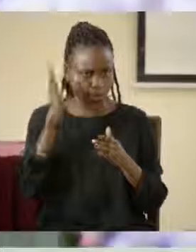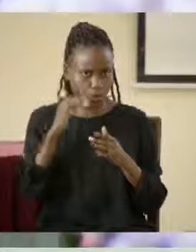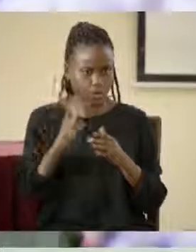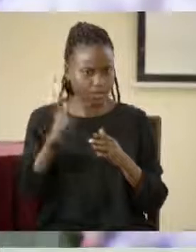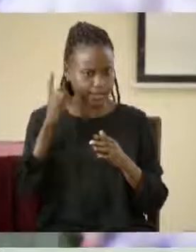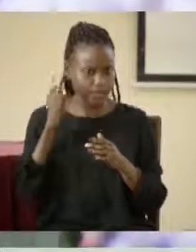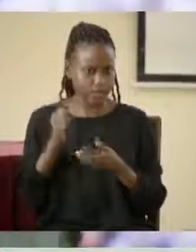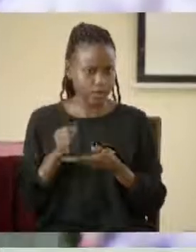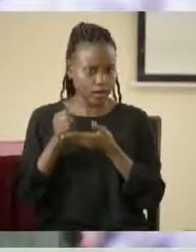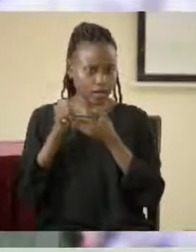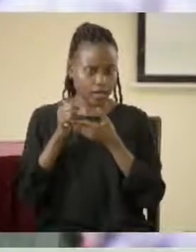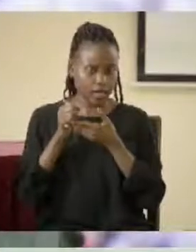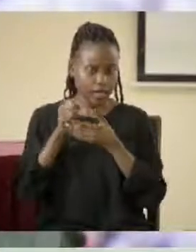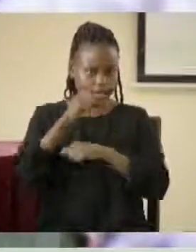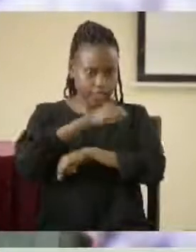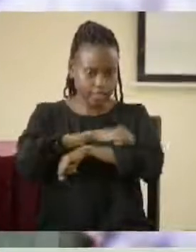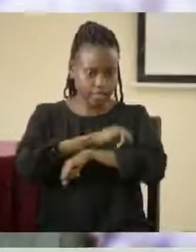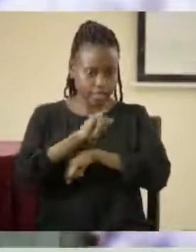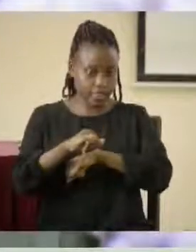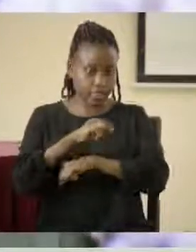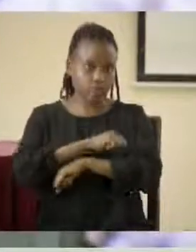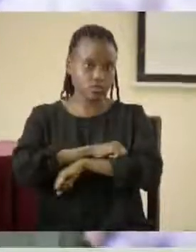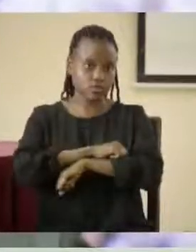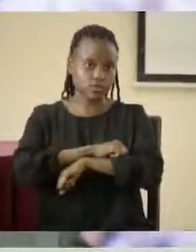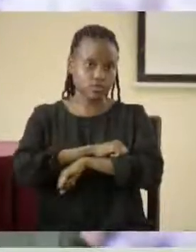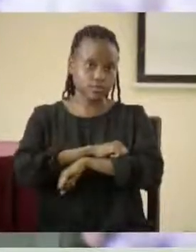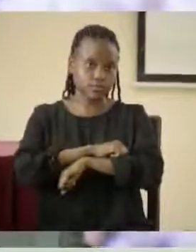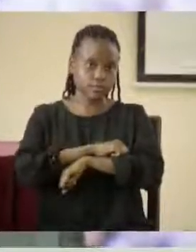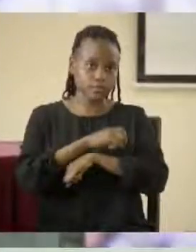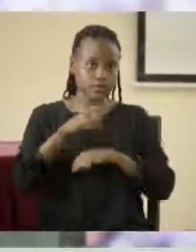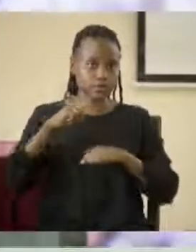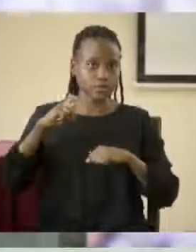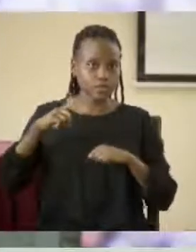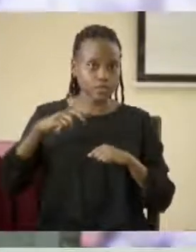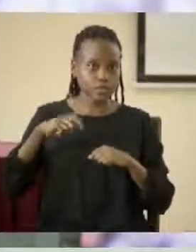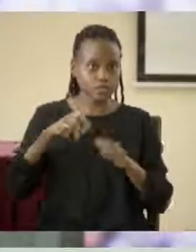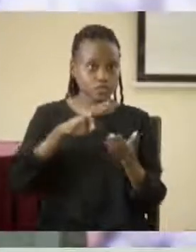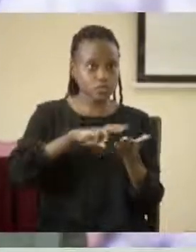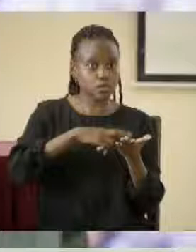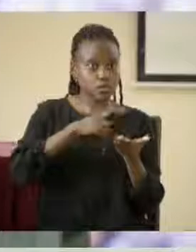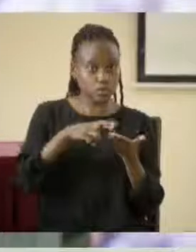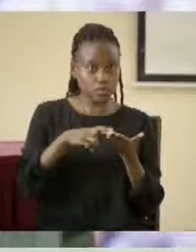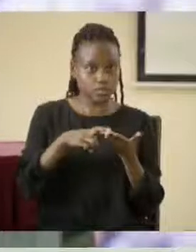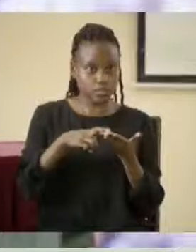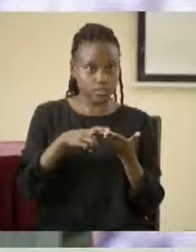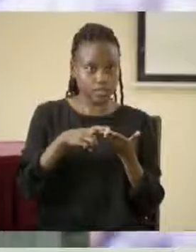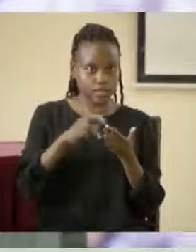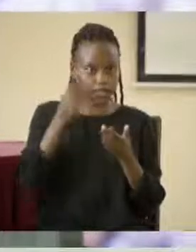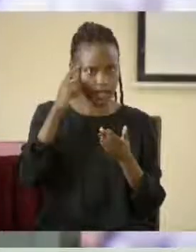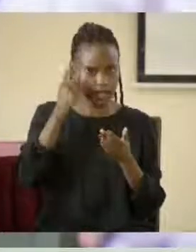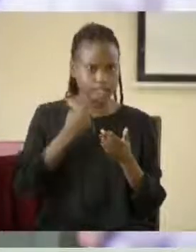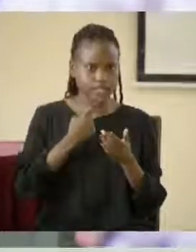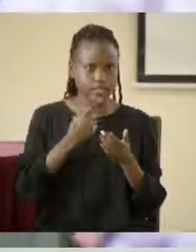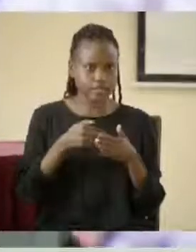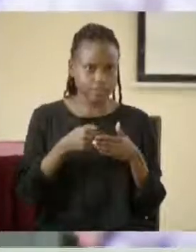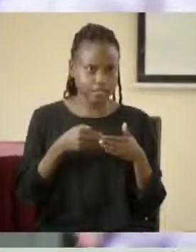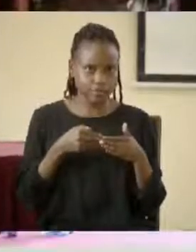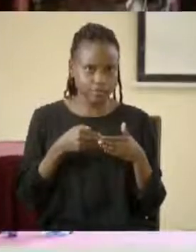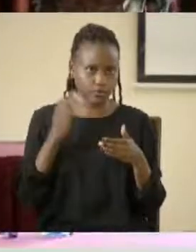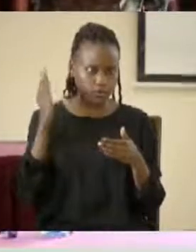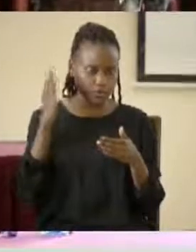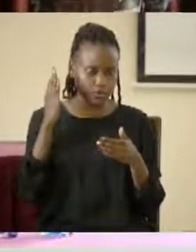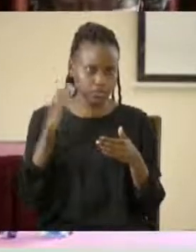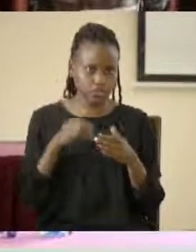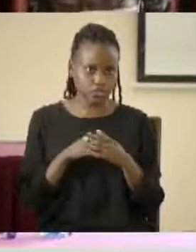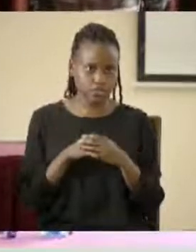aid clinic in that school. And we need to resource, and I think this has also been said in the presentation